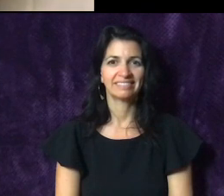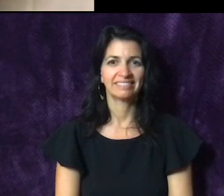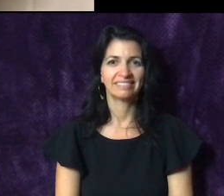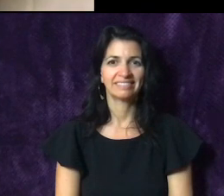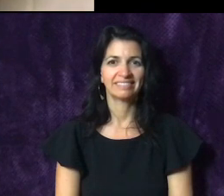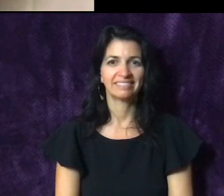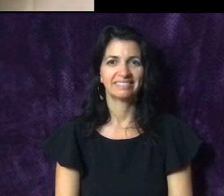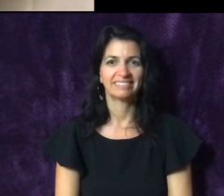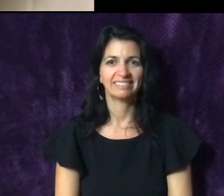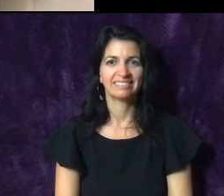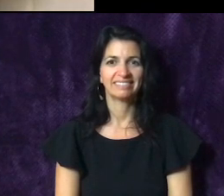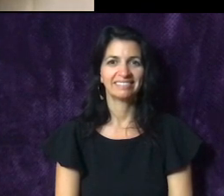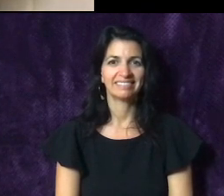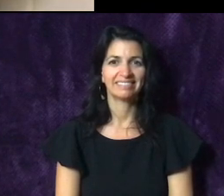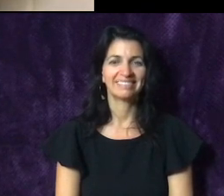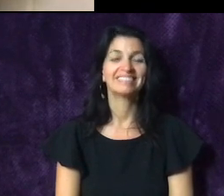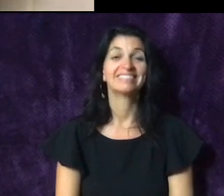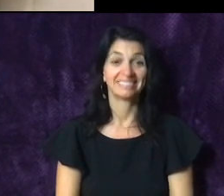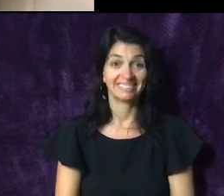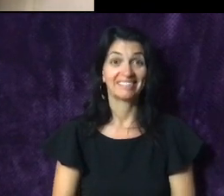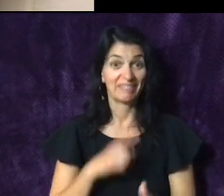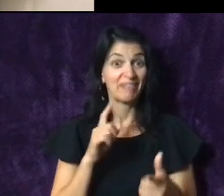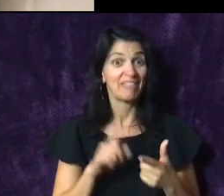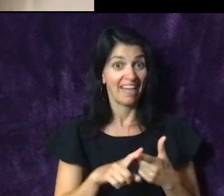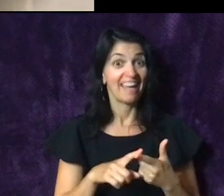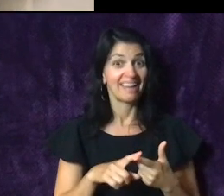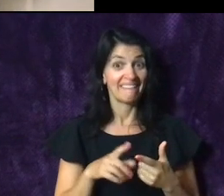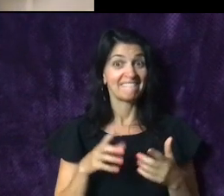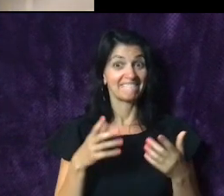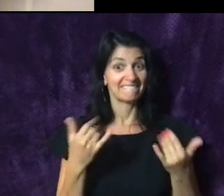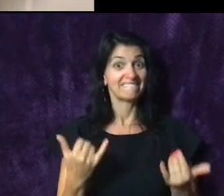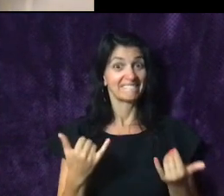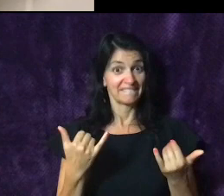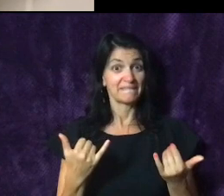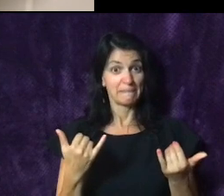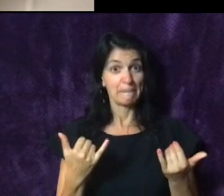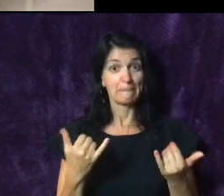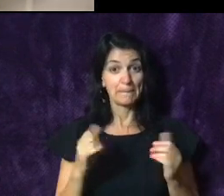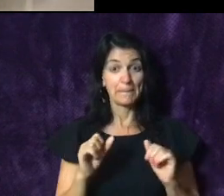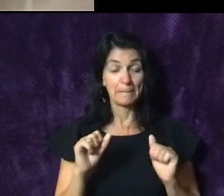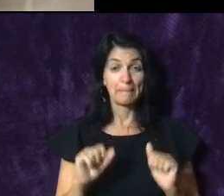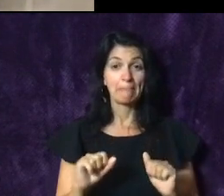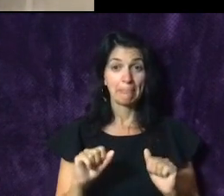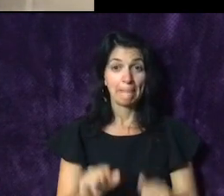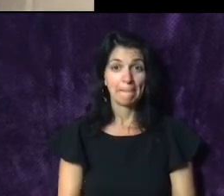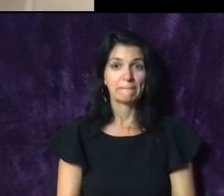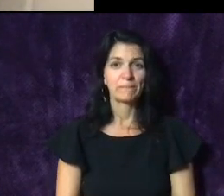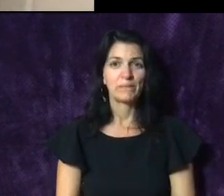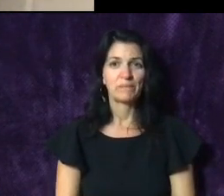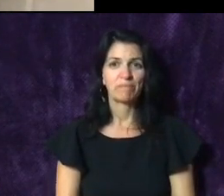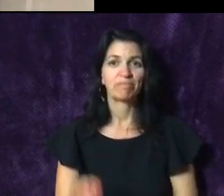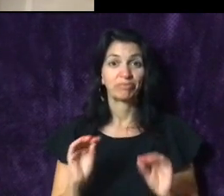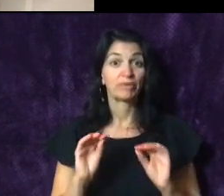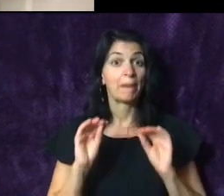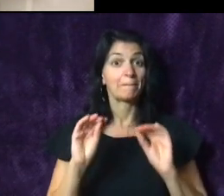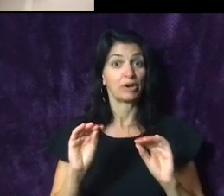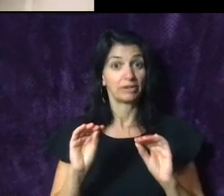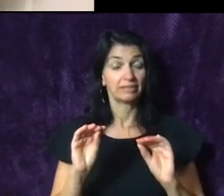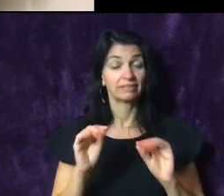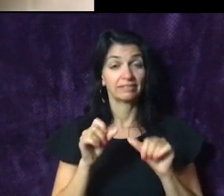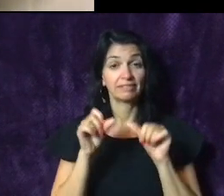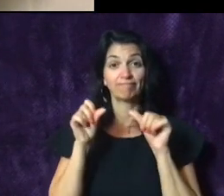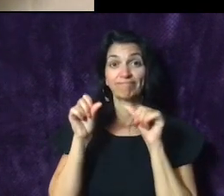And one like that. Great. So then, you can put